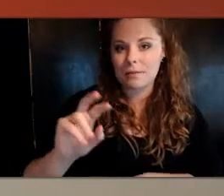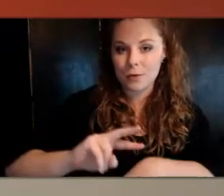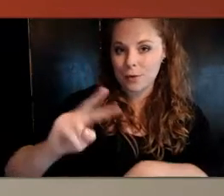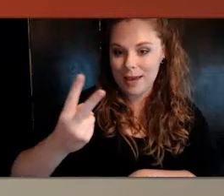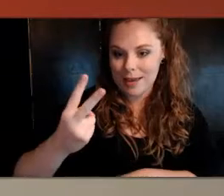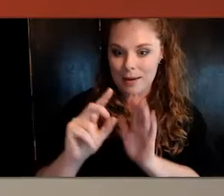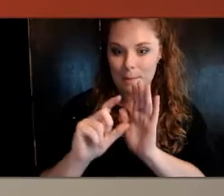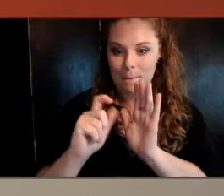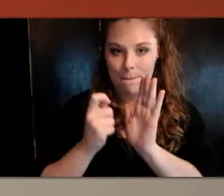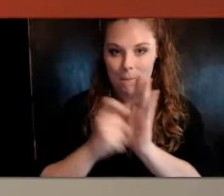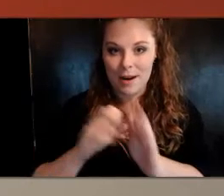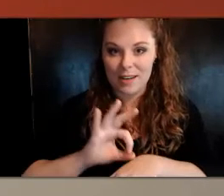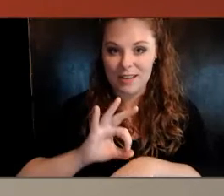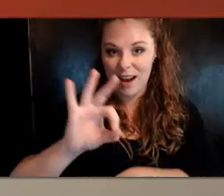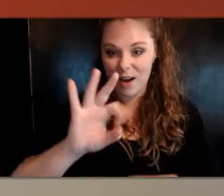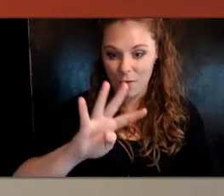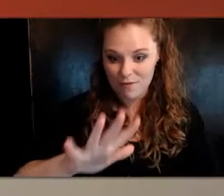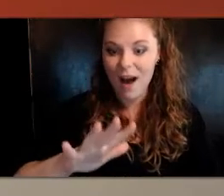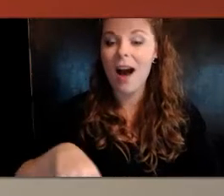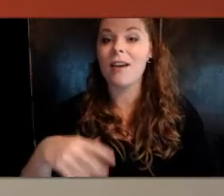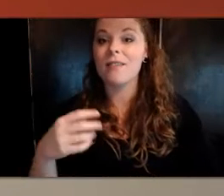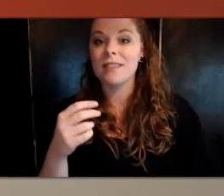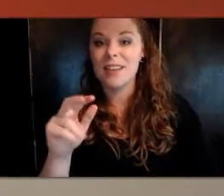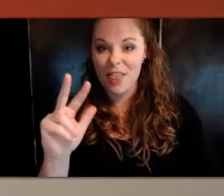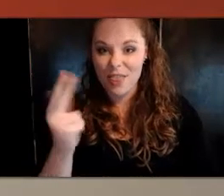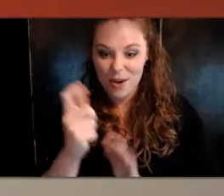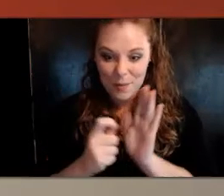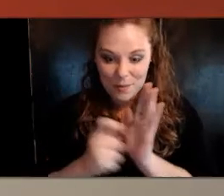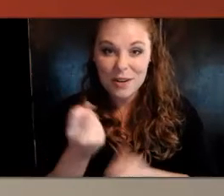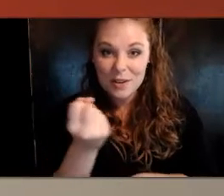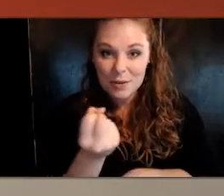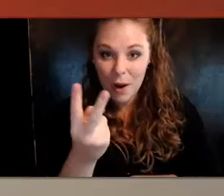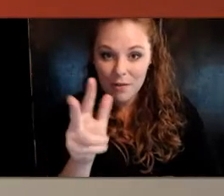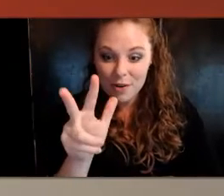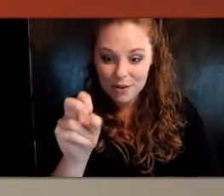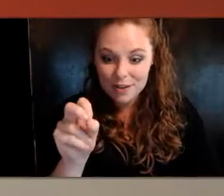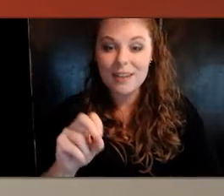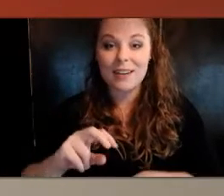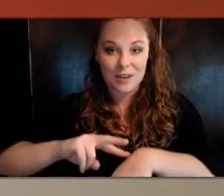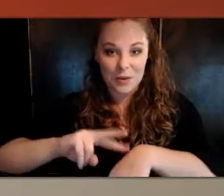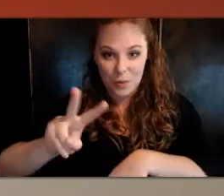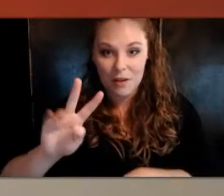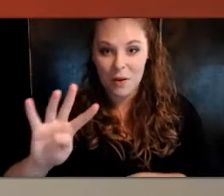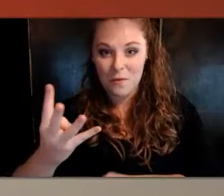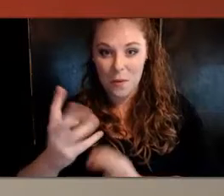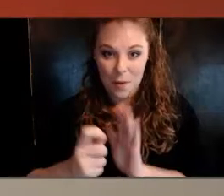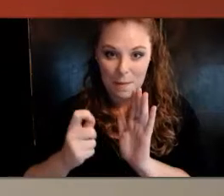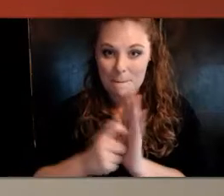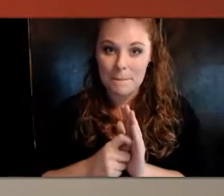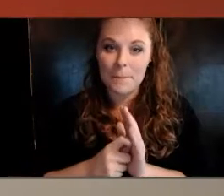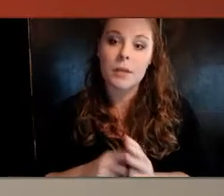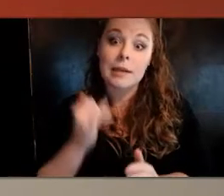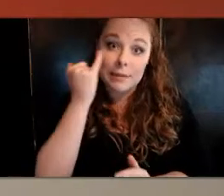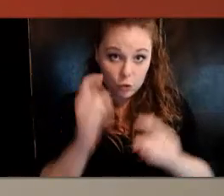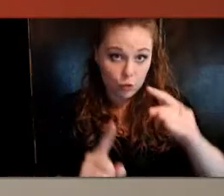each day. For the time being, your connecting each day is how our teachers will be recording attendance. Hang in there, Eagles. We will